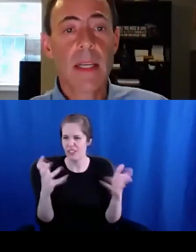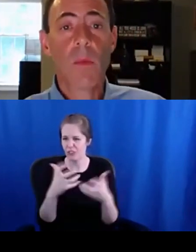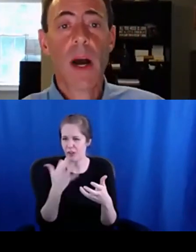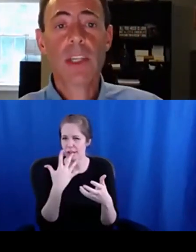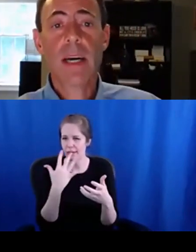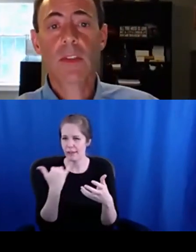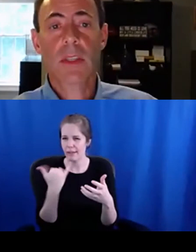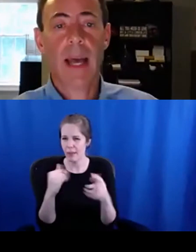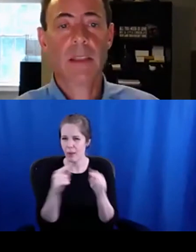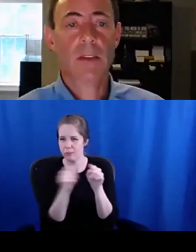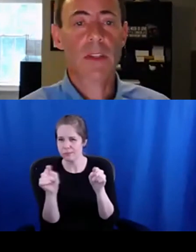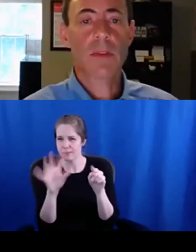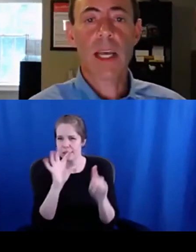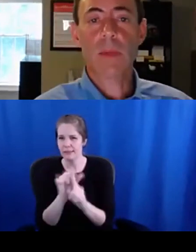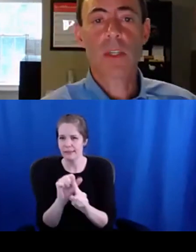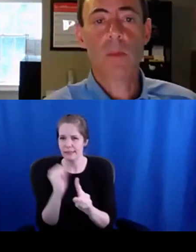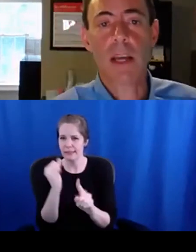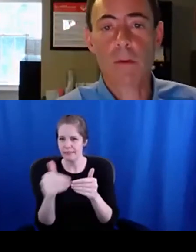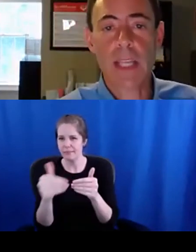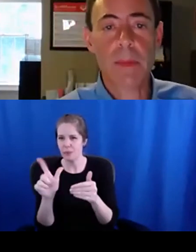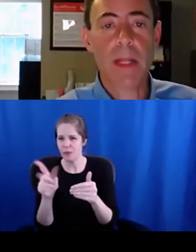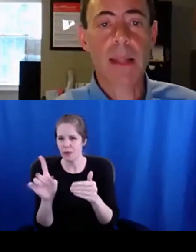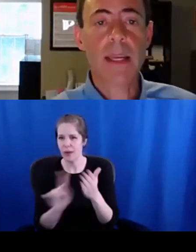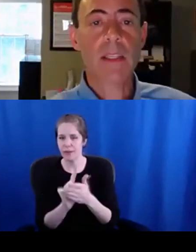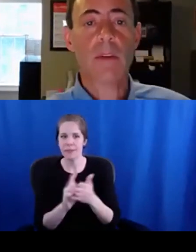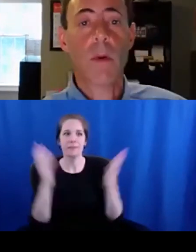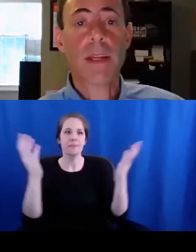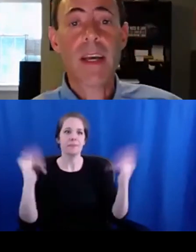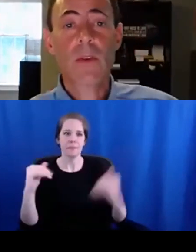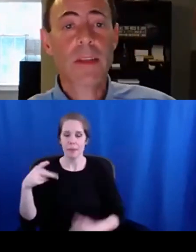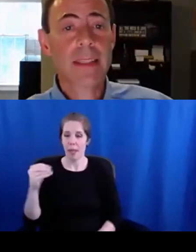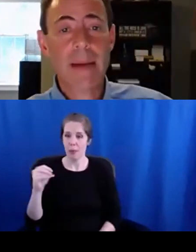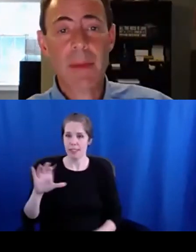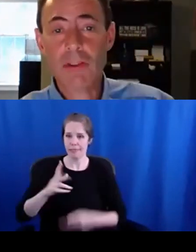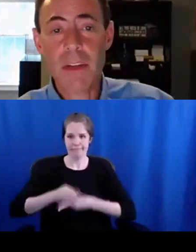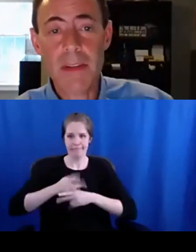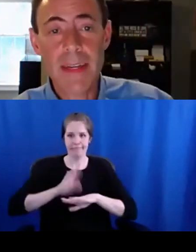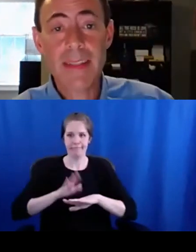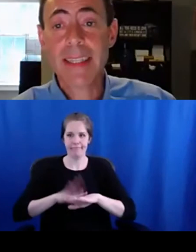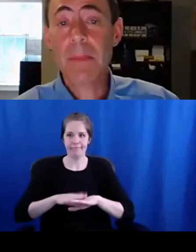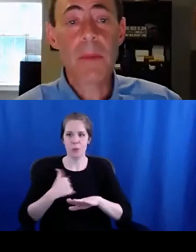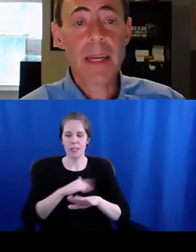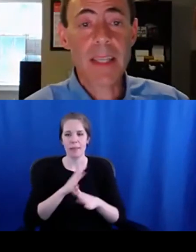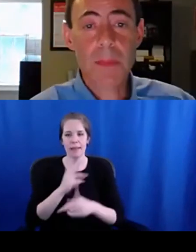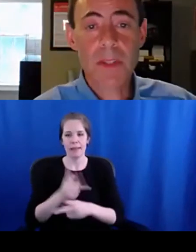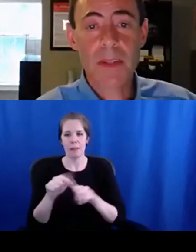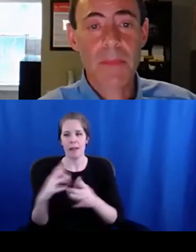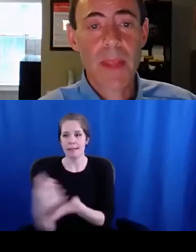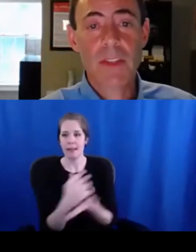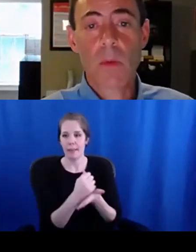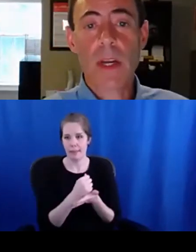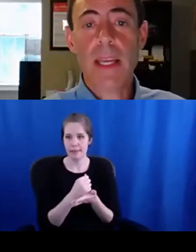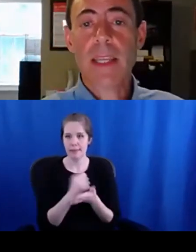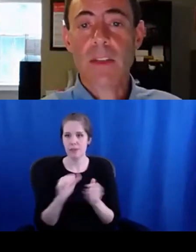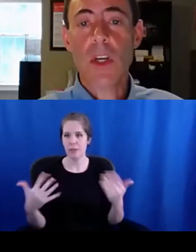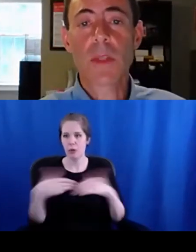Some washouts, as Dr. Stone says, we need to watch out for sample handling to avoid cross-contamination, sample mix-ups. And so we're